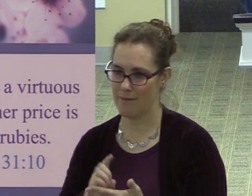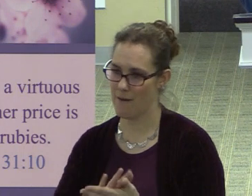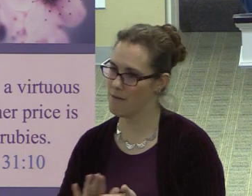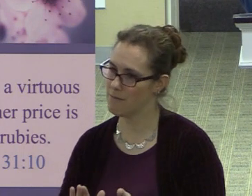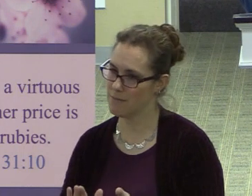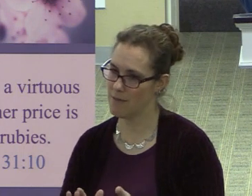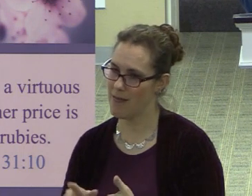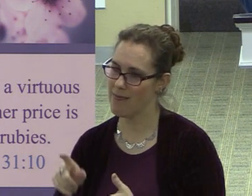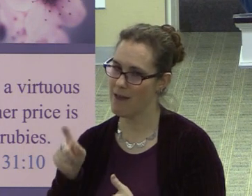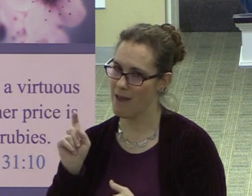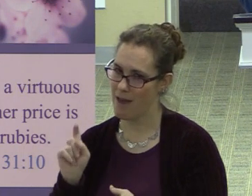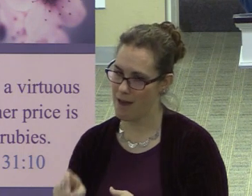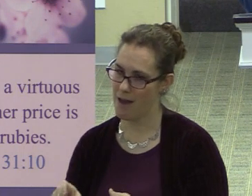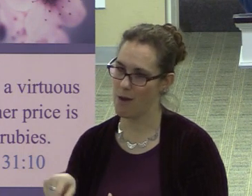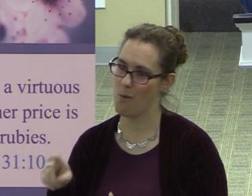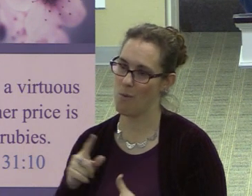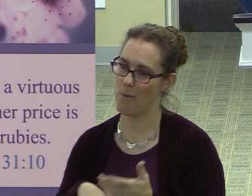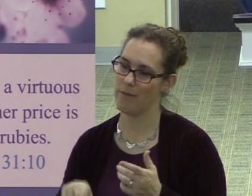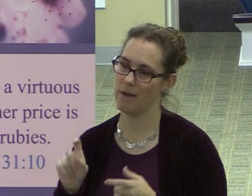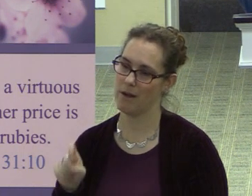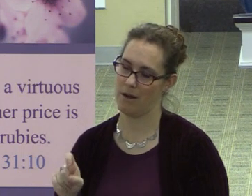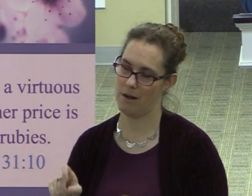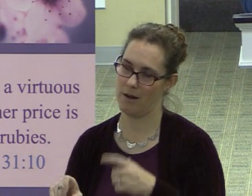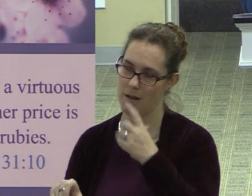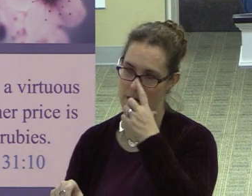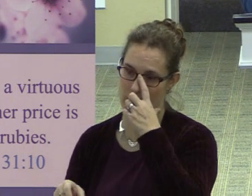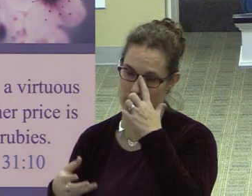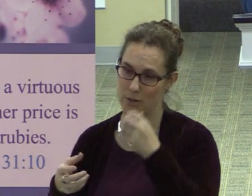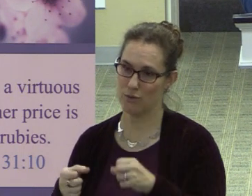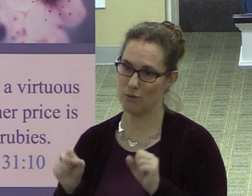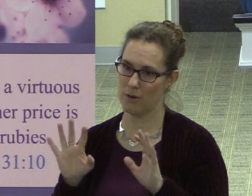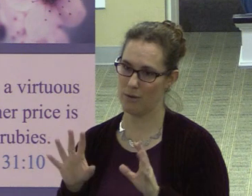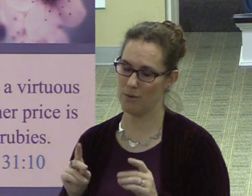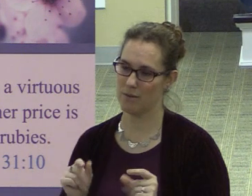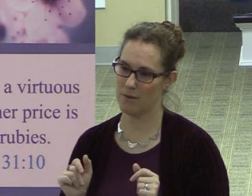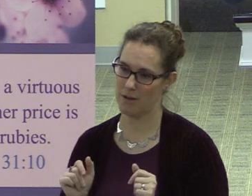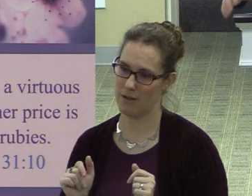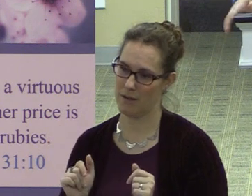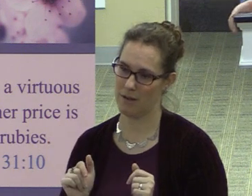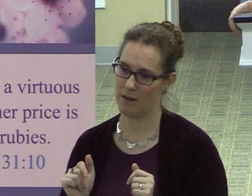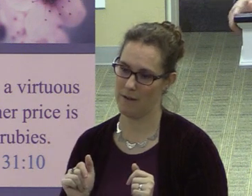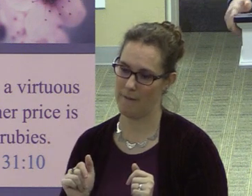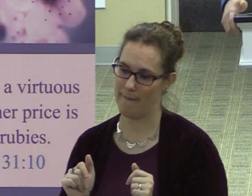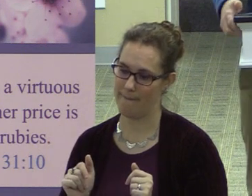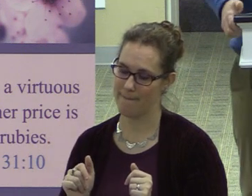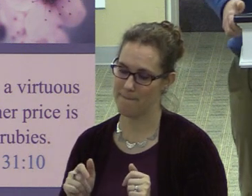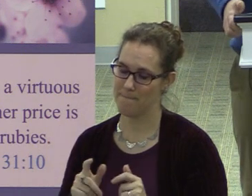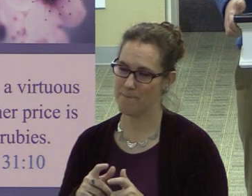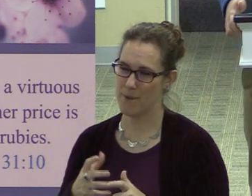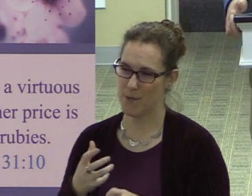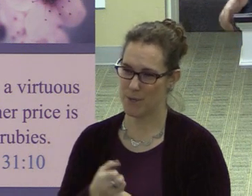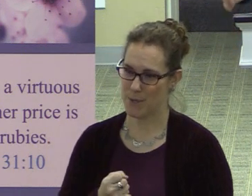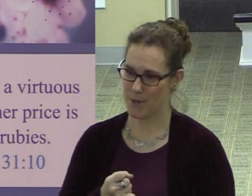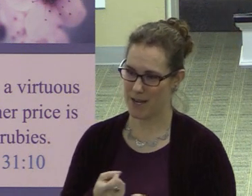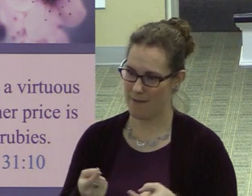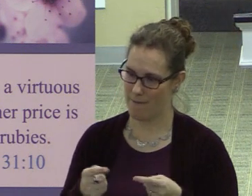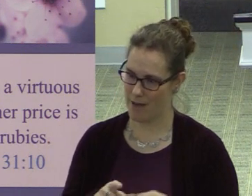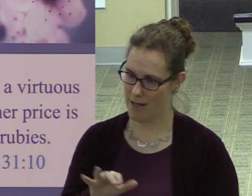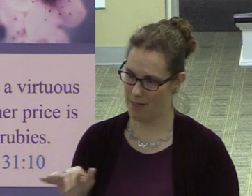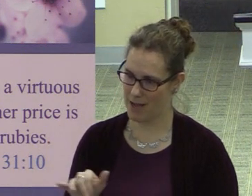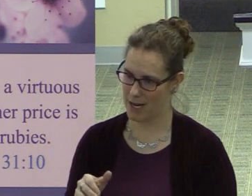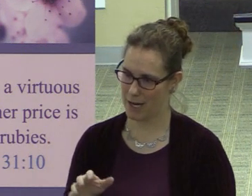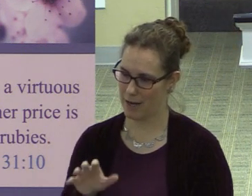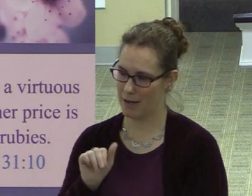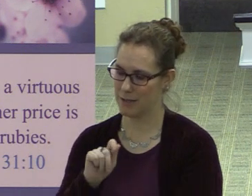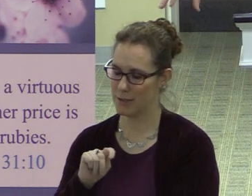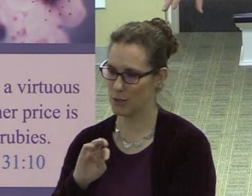They had what they needed. The surrender was immediate. But it took an event like an atomic weapon to